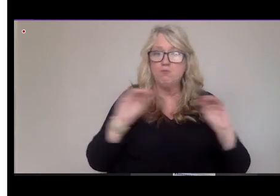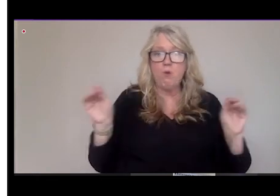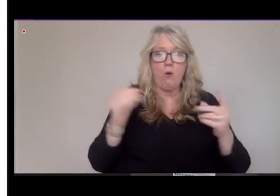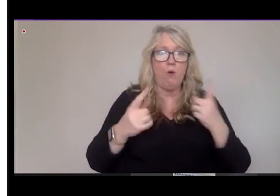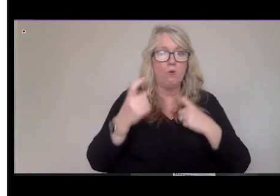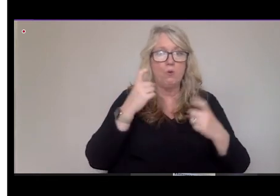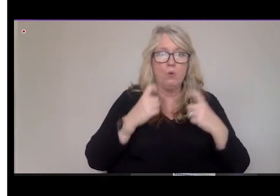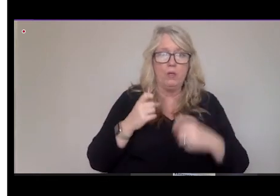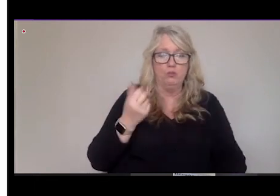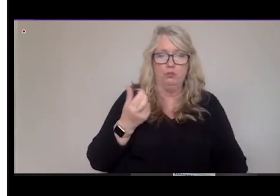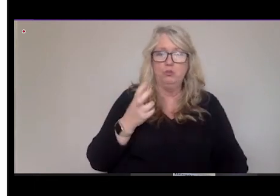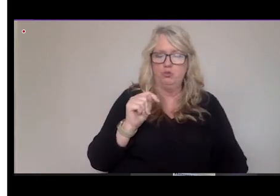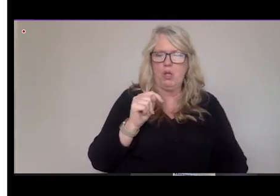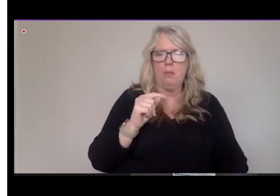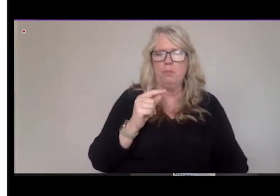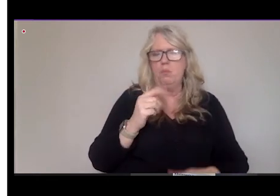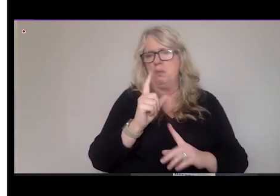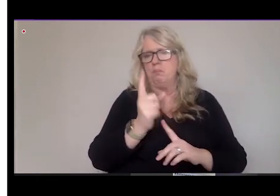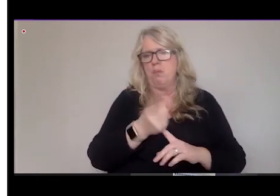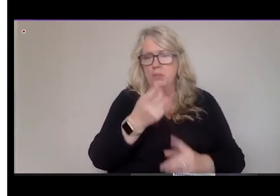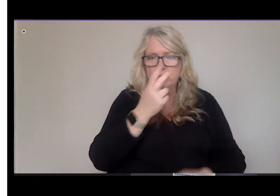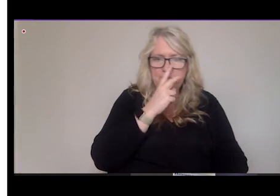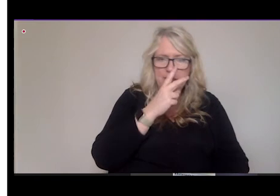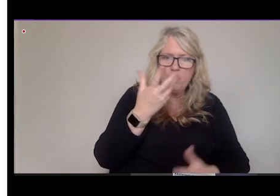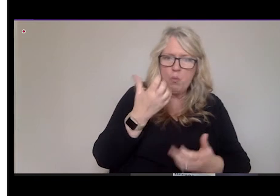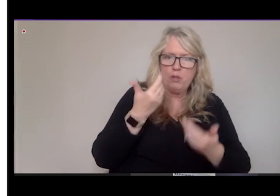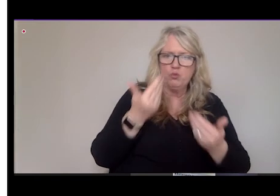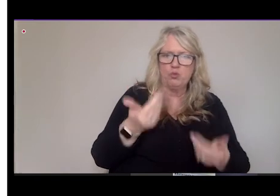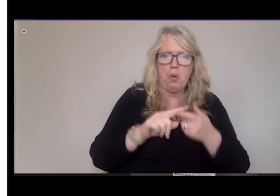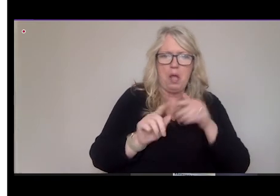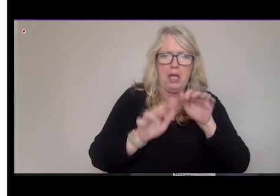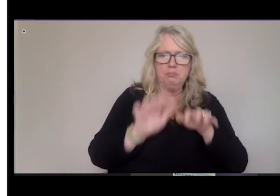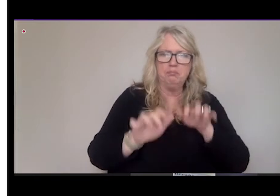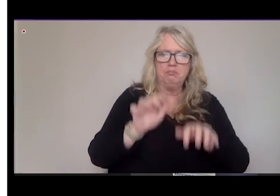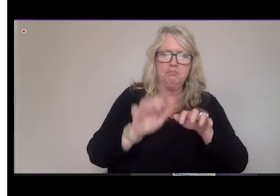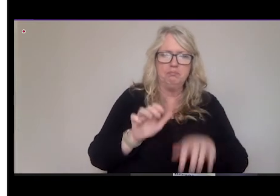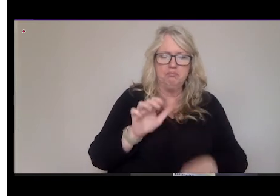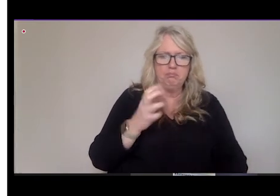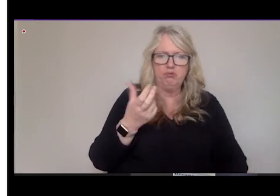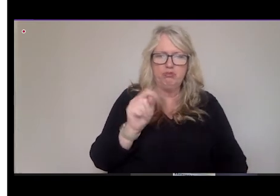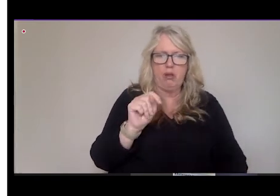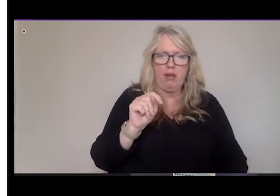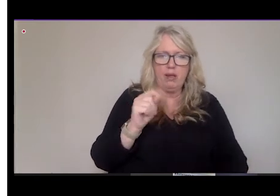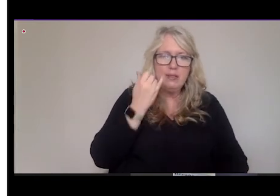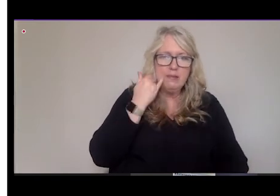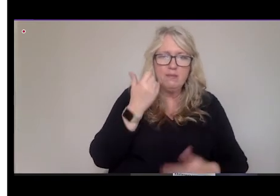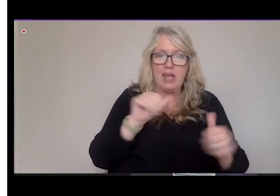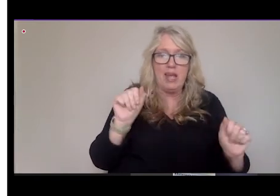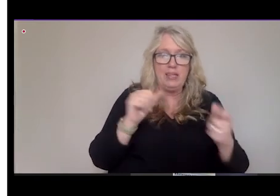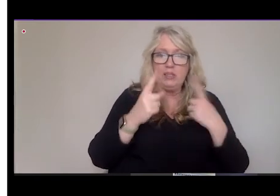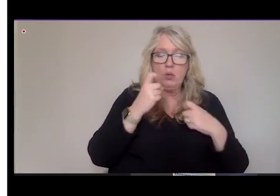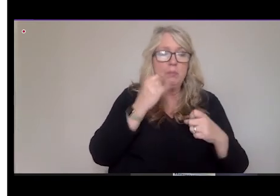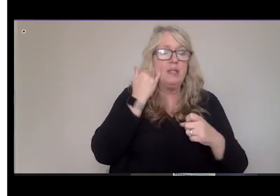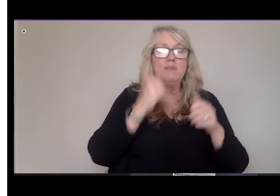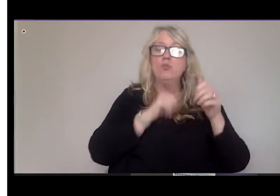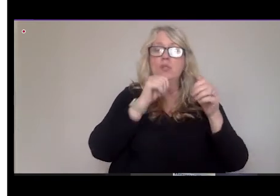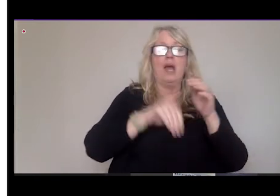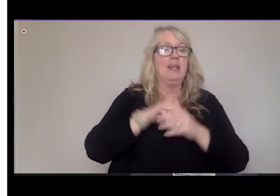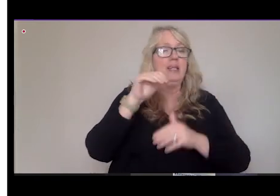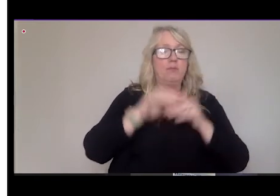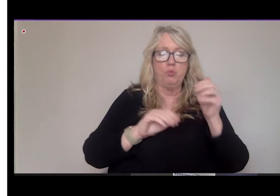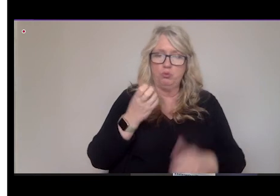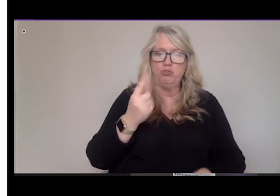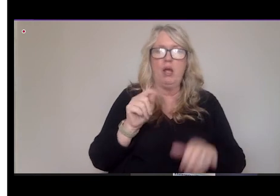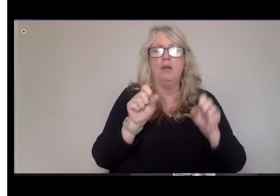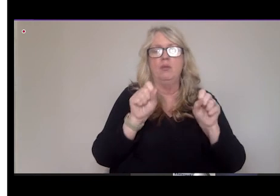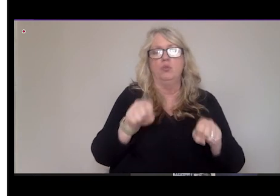Right now, we don't have any questions in the chat, but we'll give members a moment to go ahead and type their questions in the chat. If